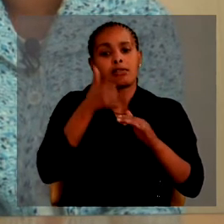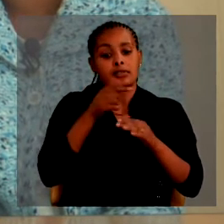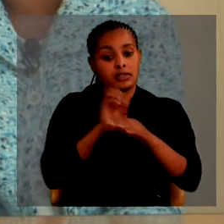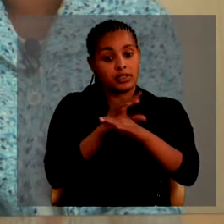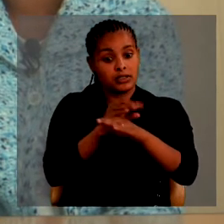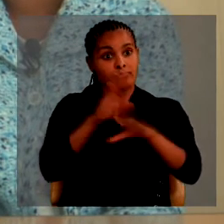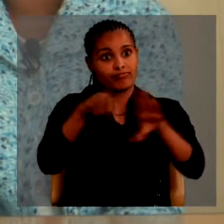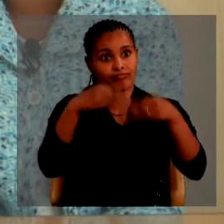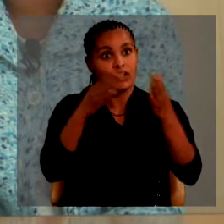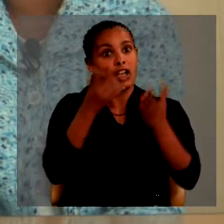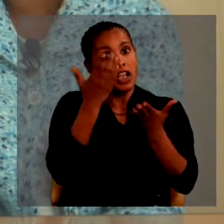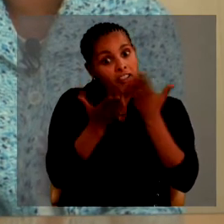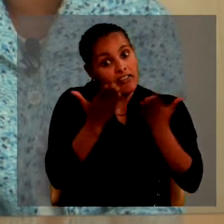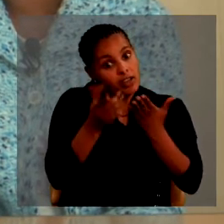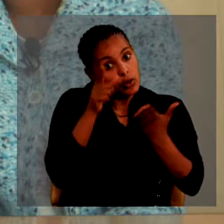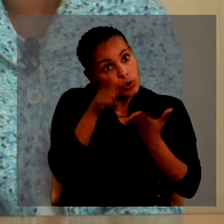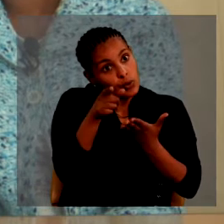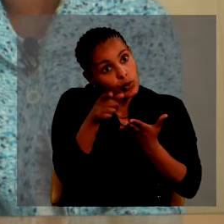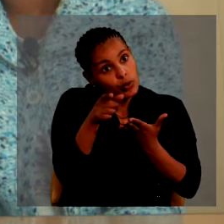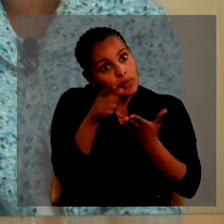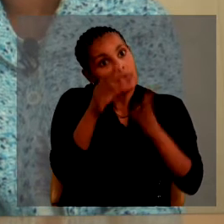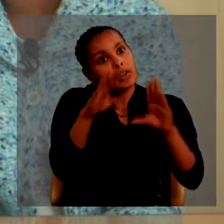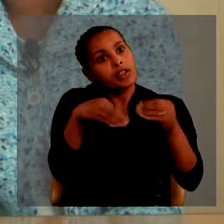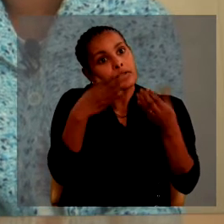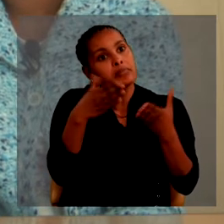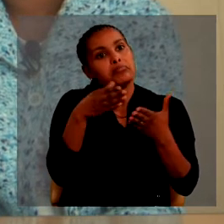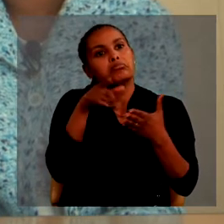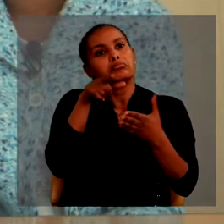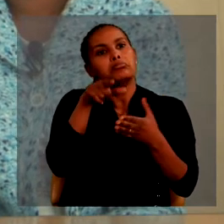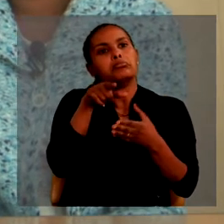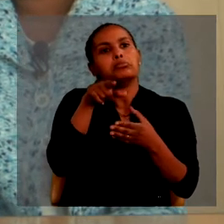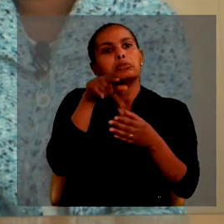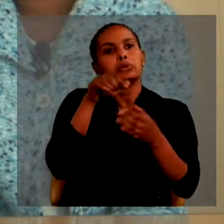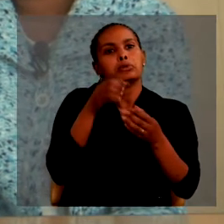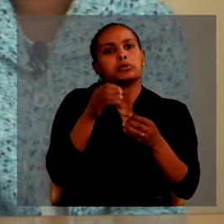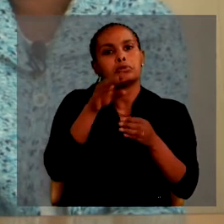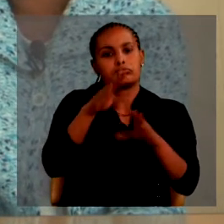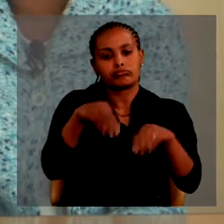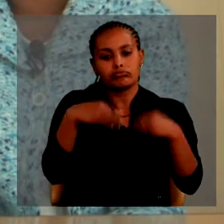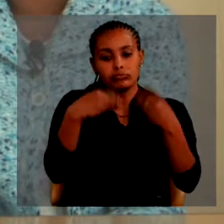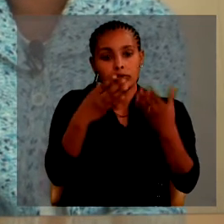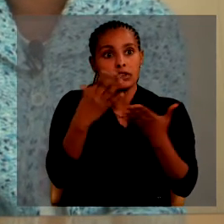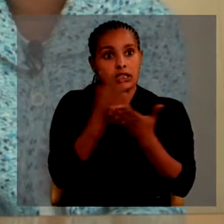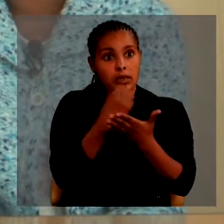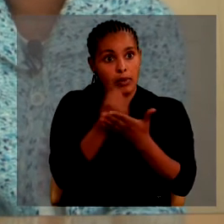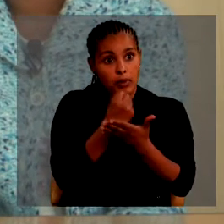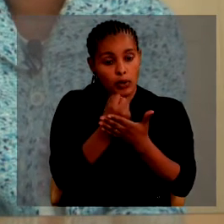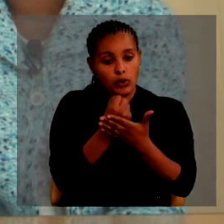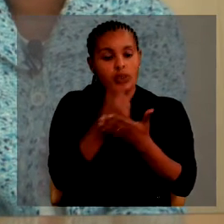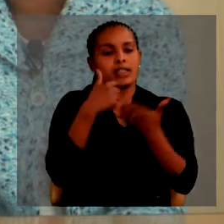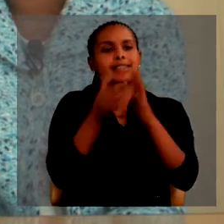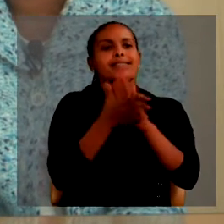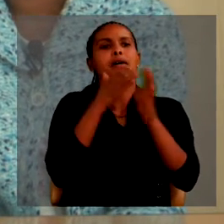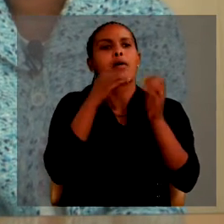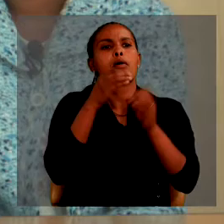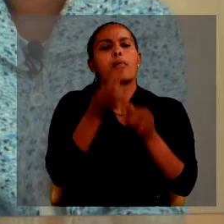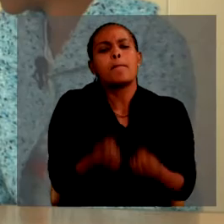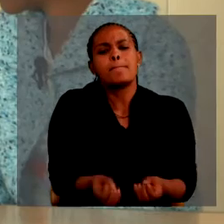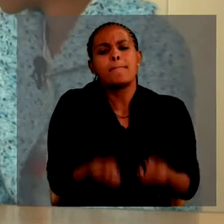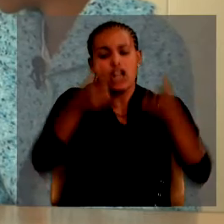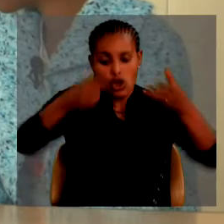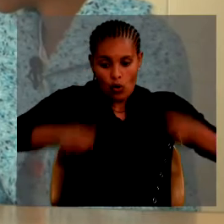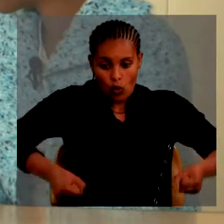suggested. If you give a permit to somebody to produce this many quintals